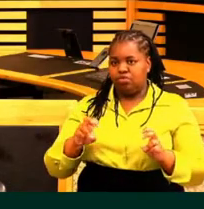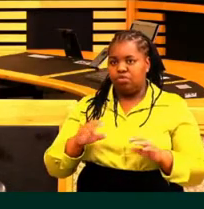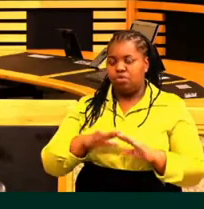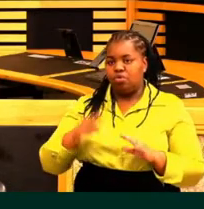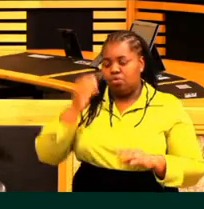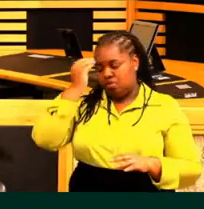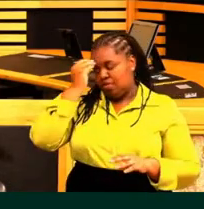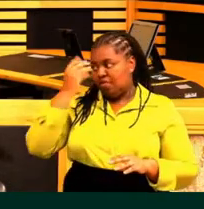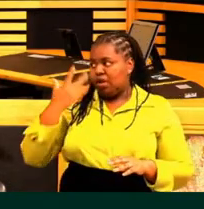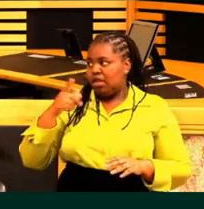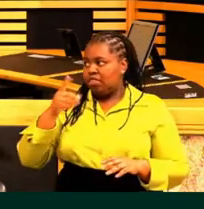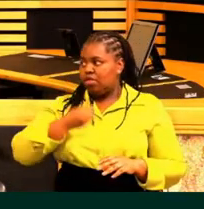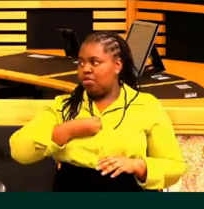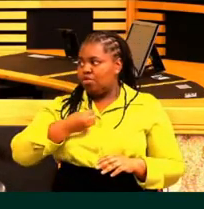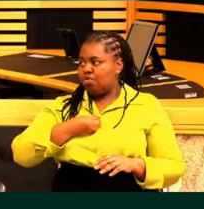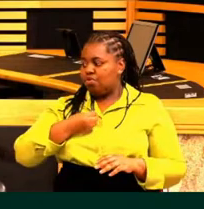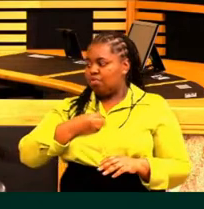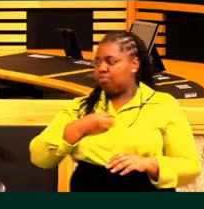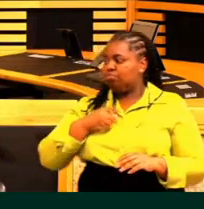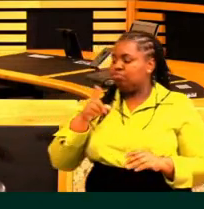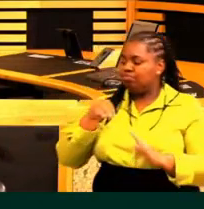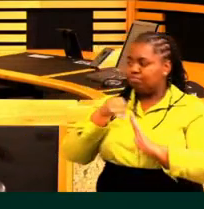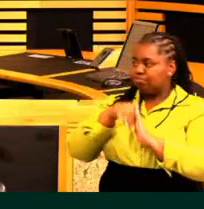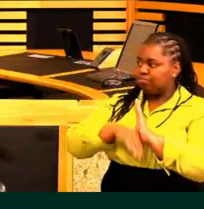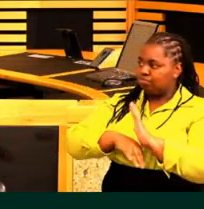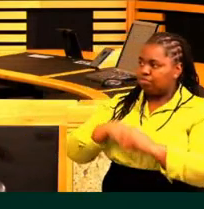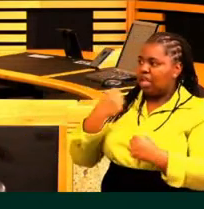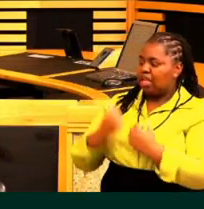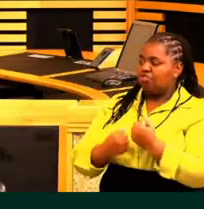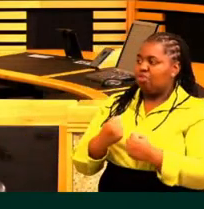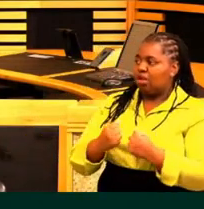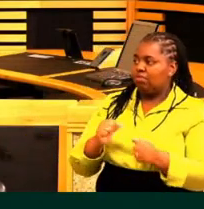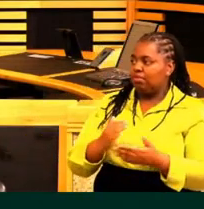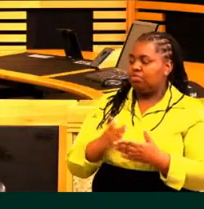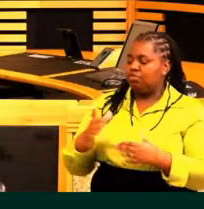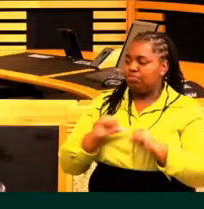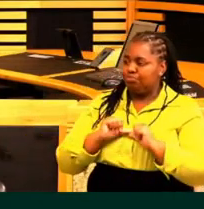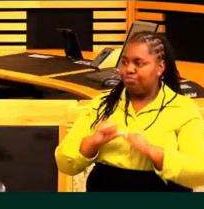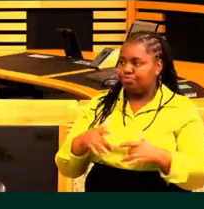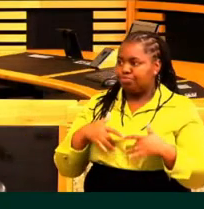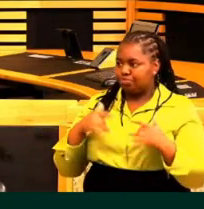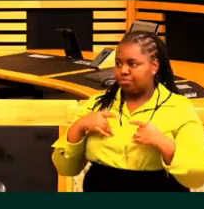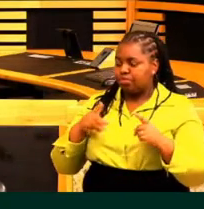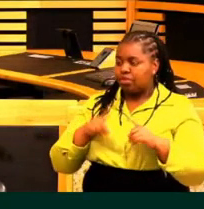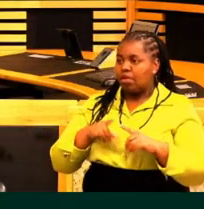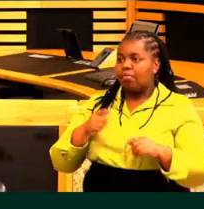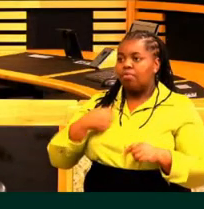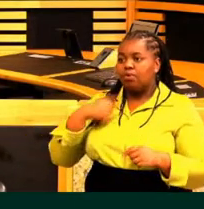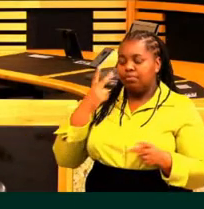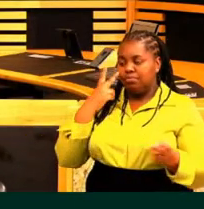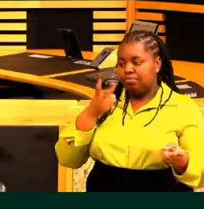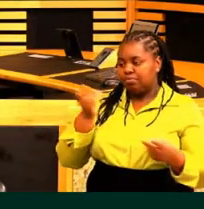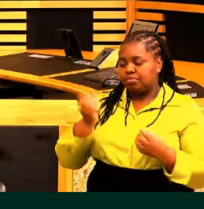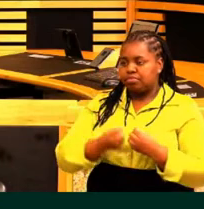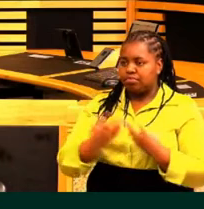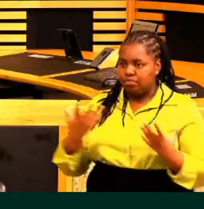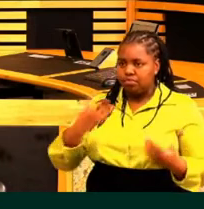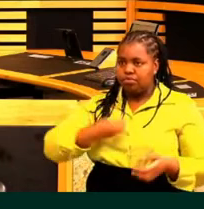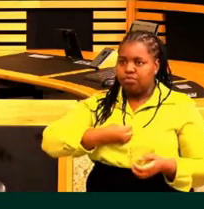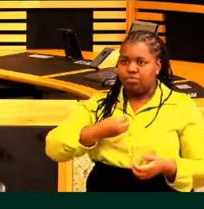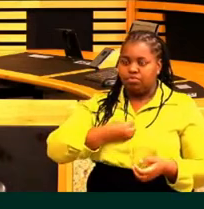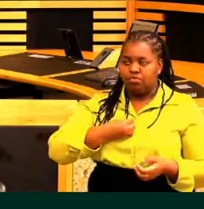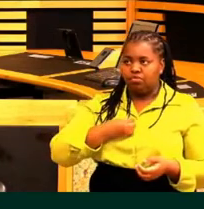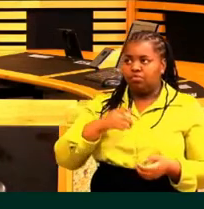disabortion of the youth is drowning and struggles to keep their sanity as we also see a number of young people